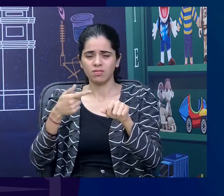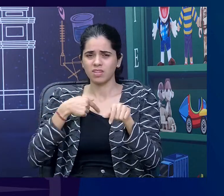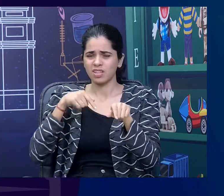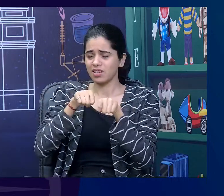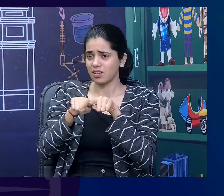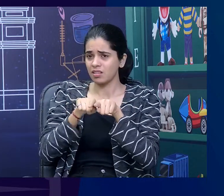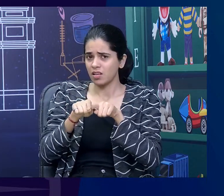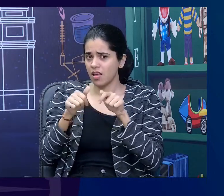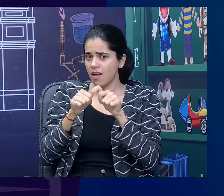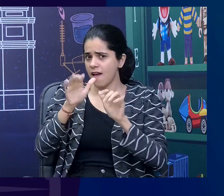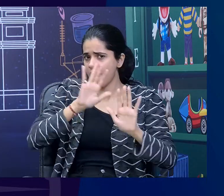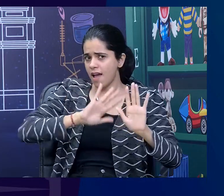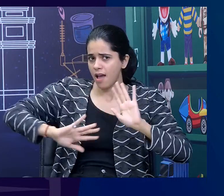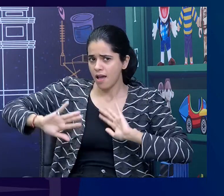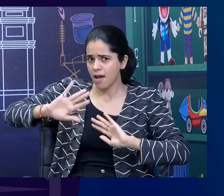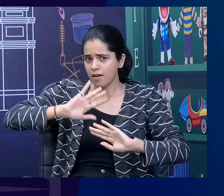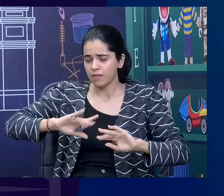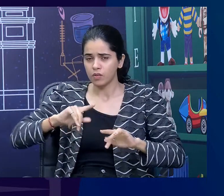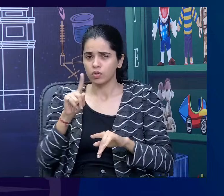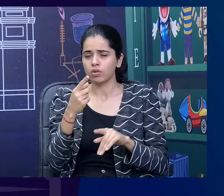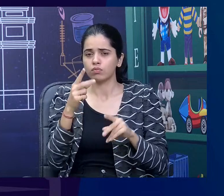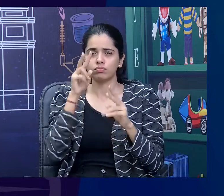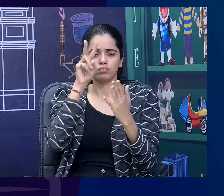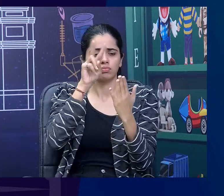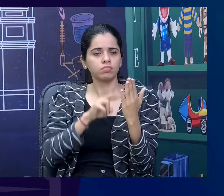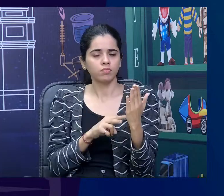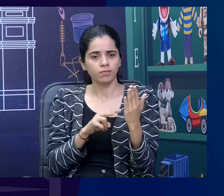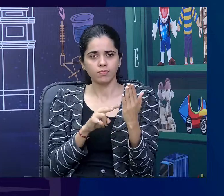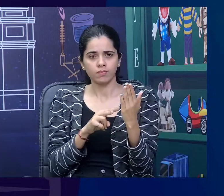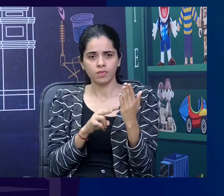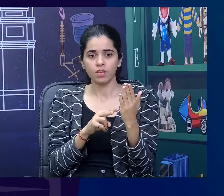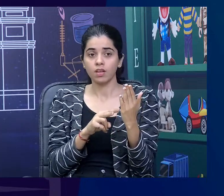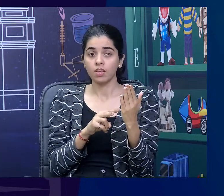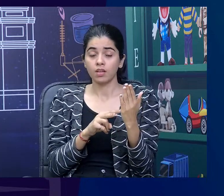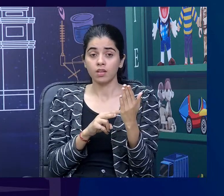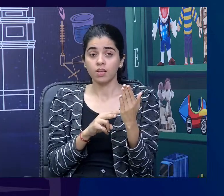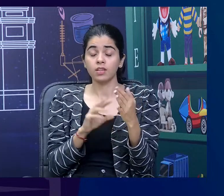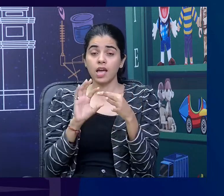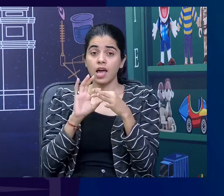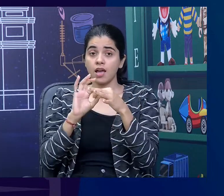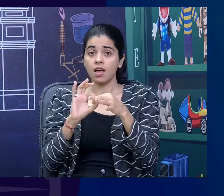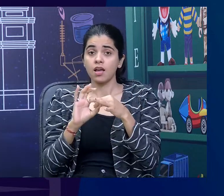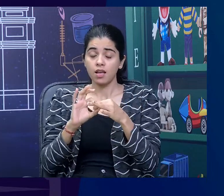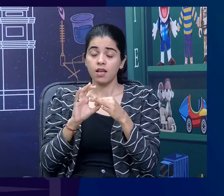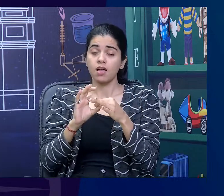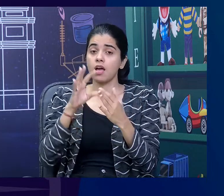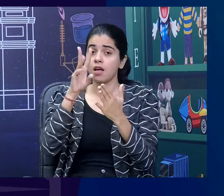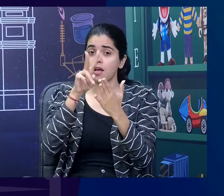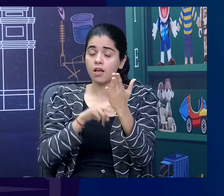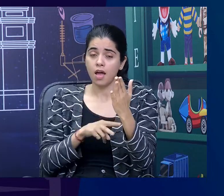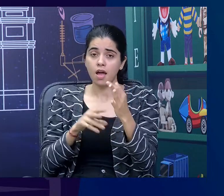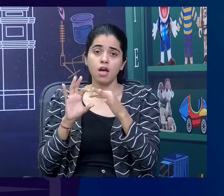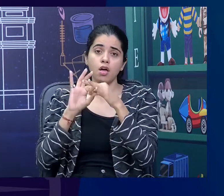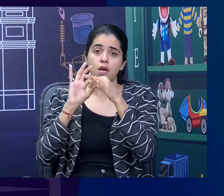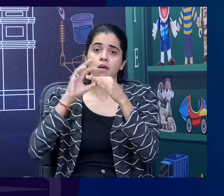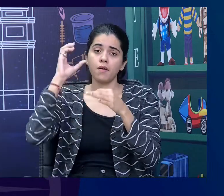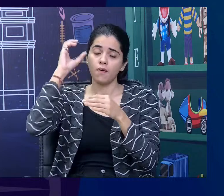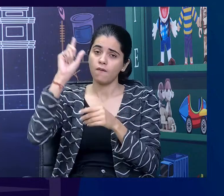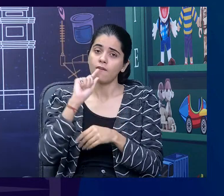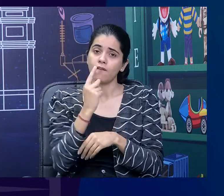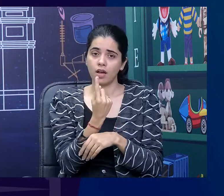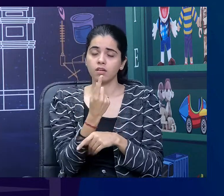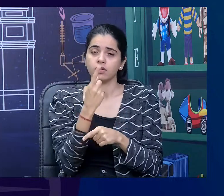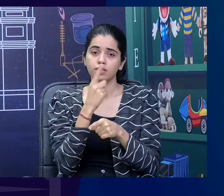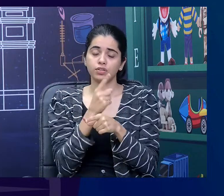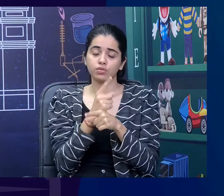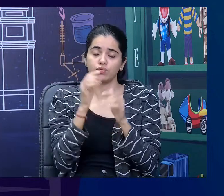exciting activities happening in the class. Only thing they have to look is that these activities are connected and they all relate to the concept. That is one thing